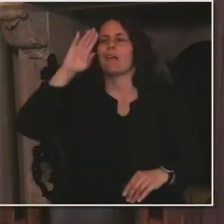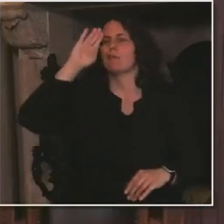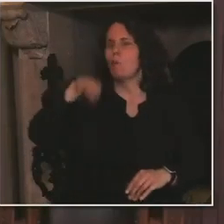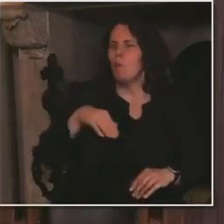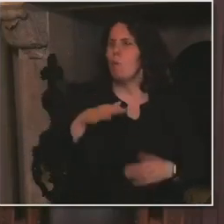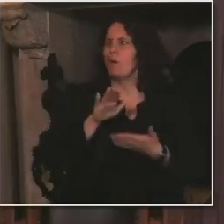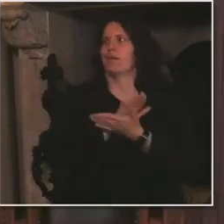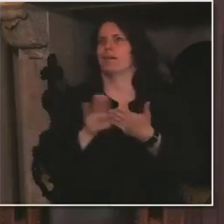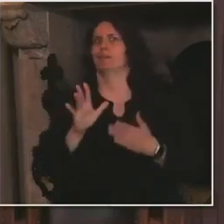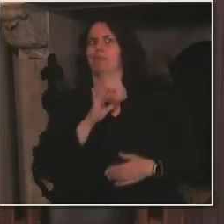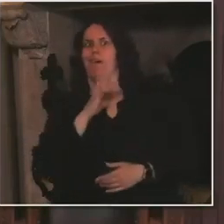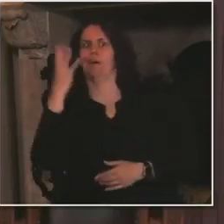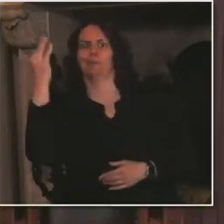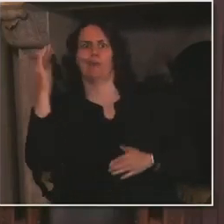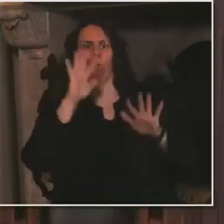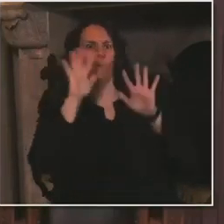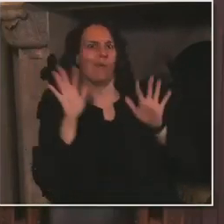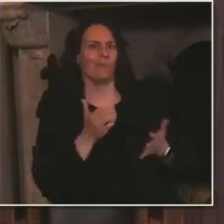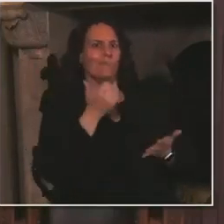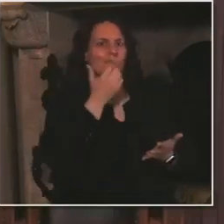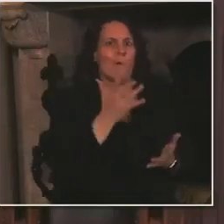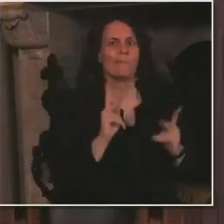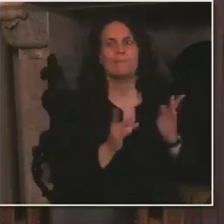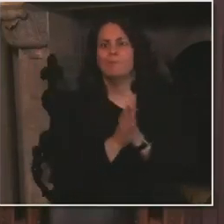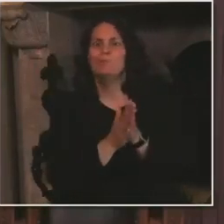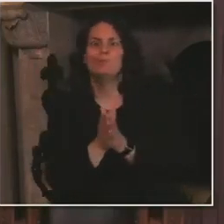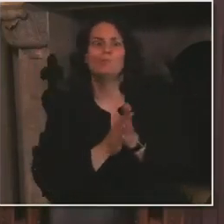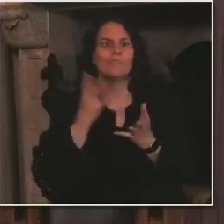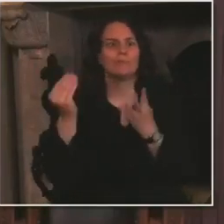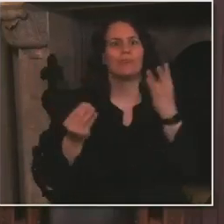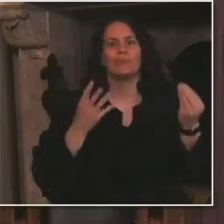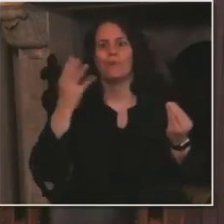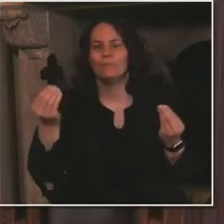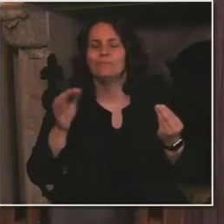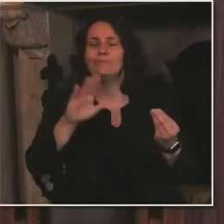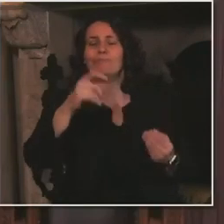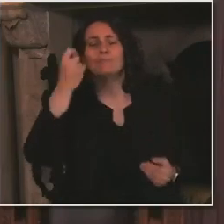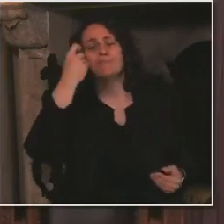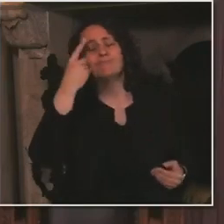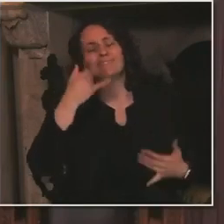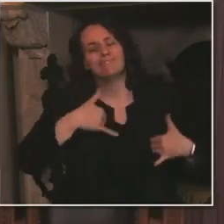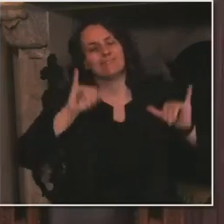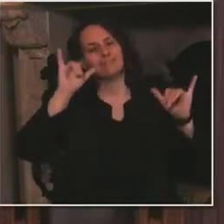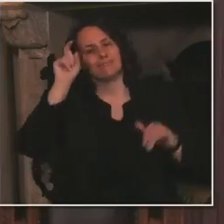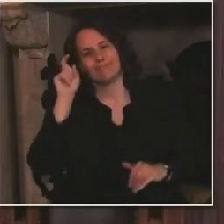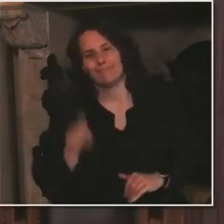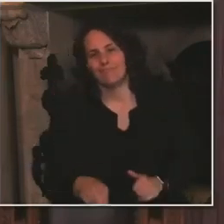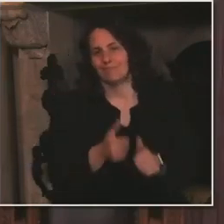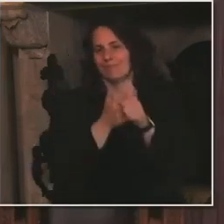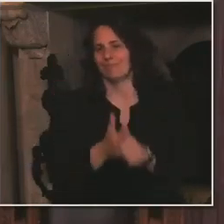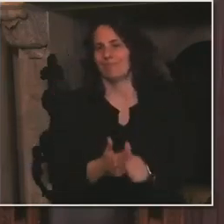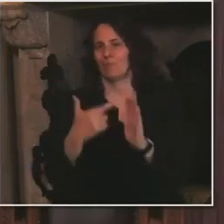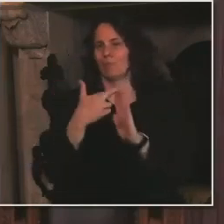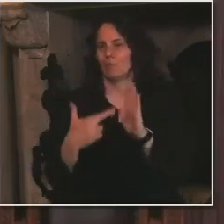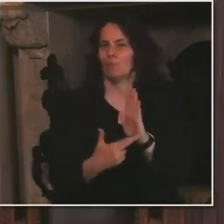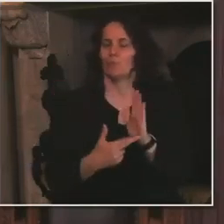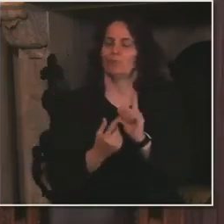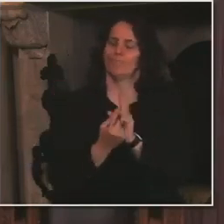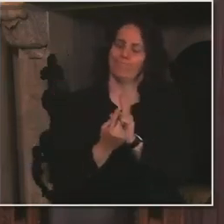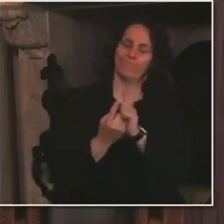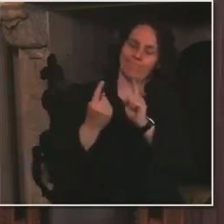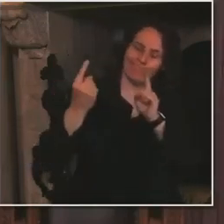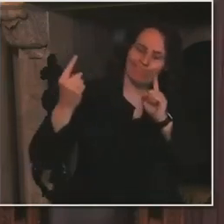home, and they believe that social distancing and physical distancing is really important. And so I